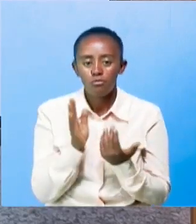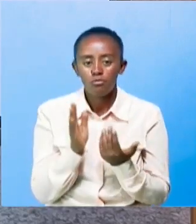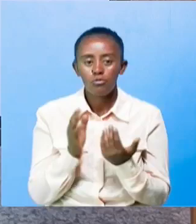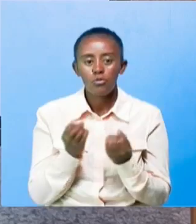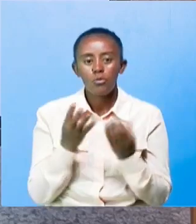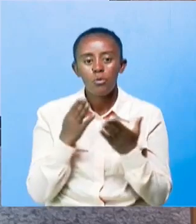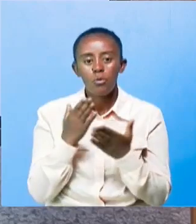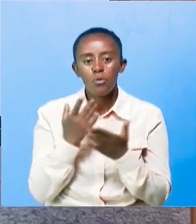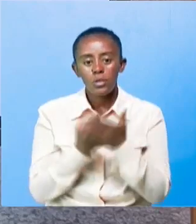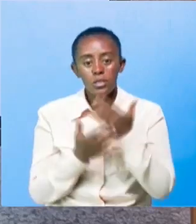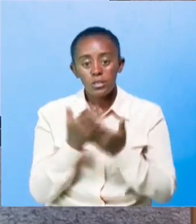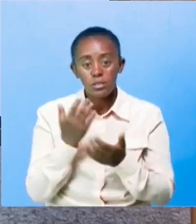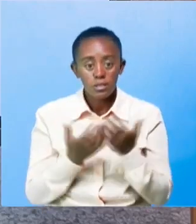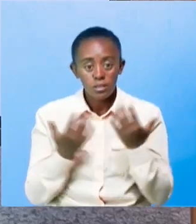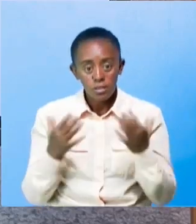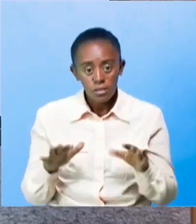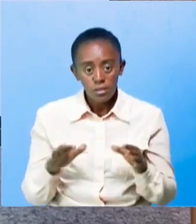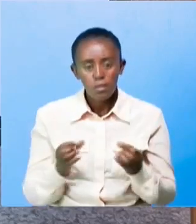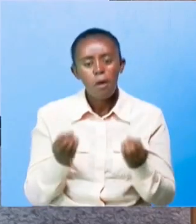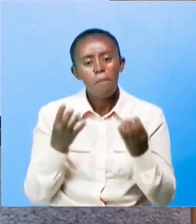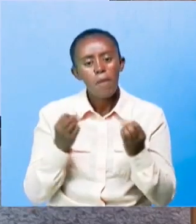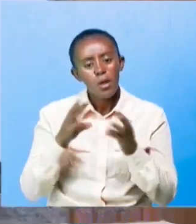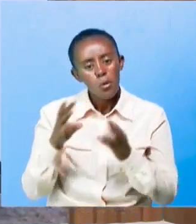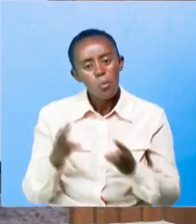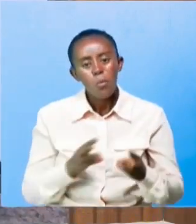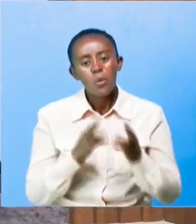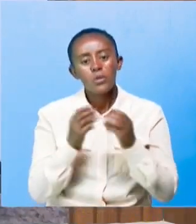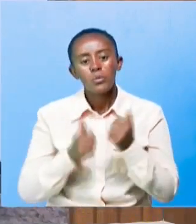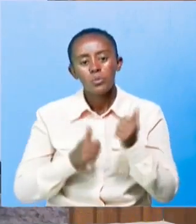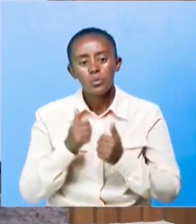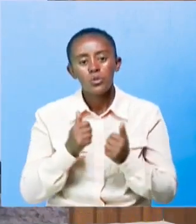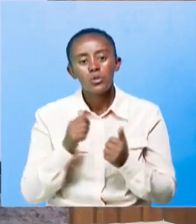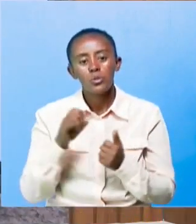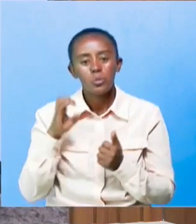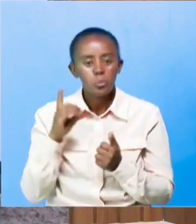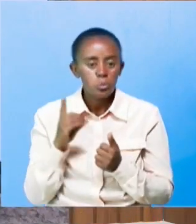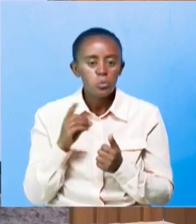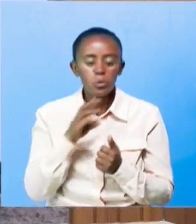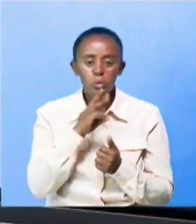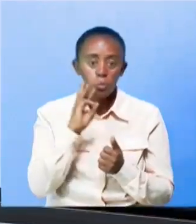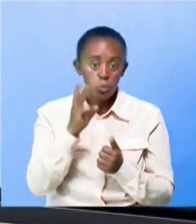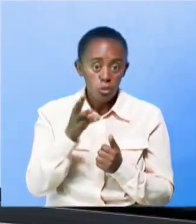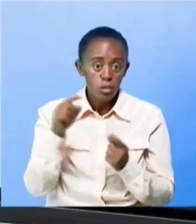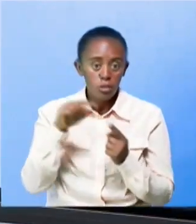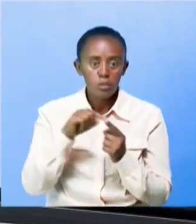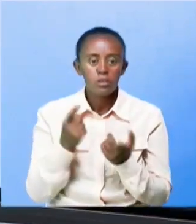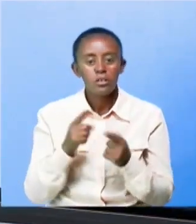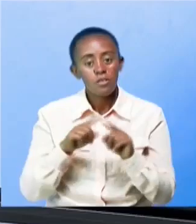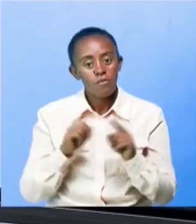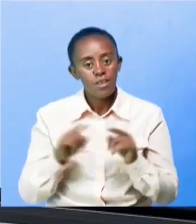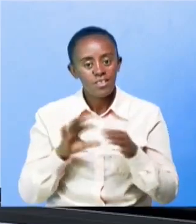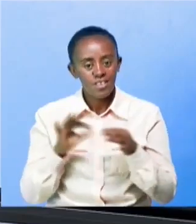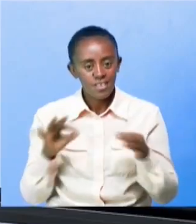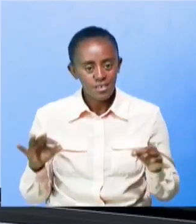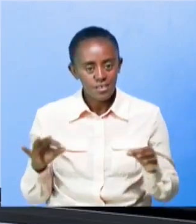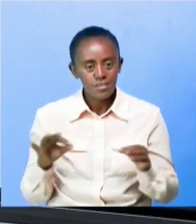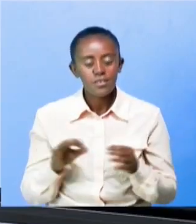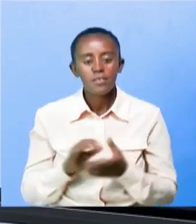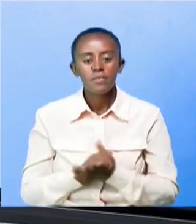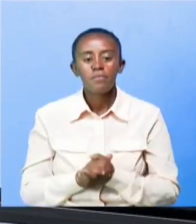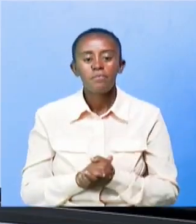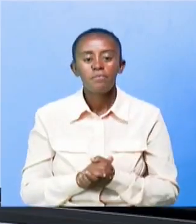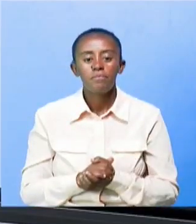have already discussed the many ways in which we could use will to write different sentences.